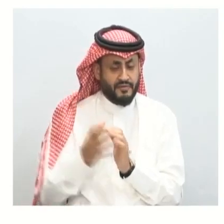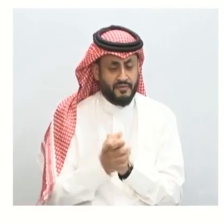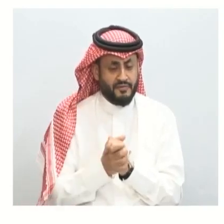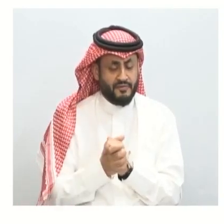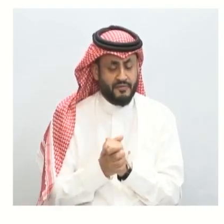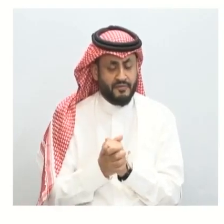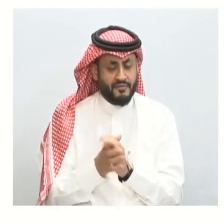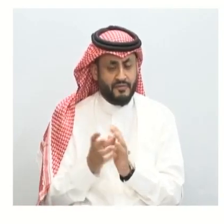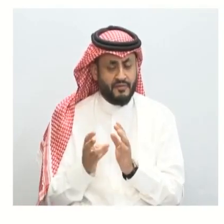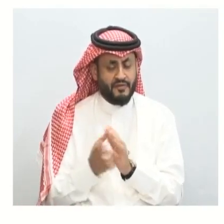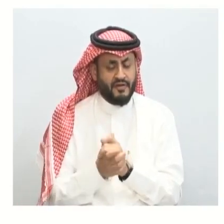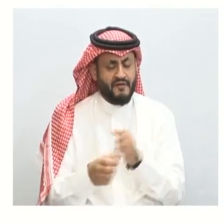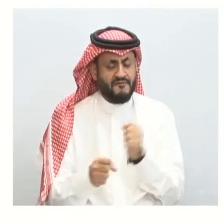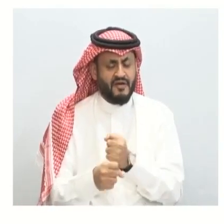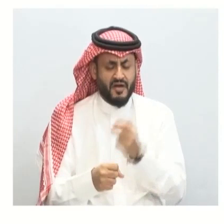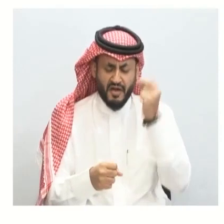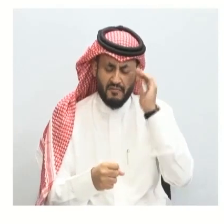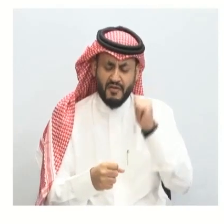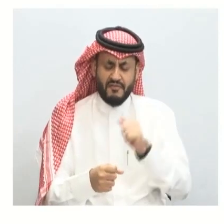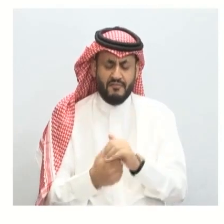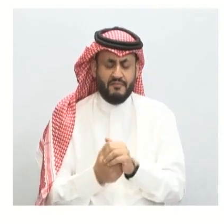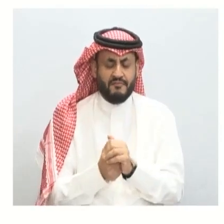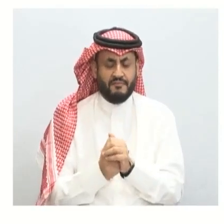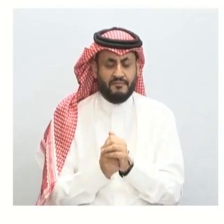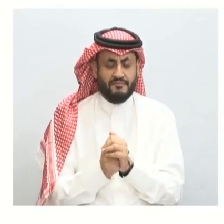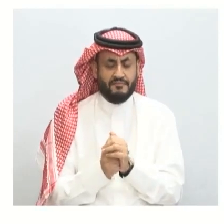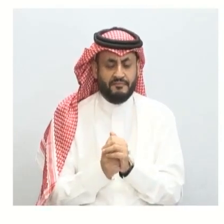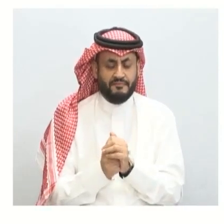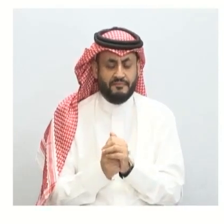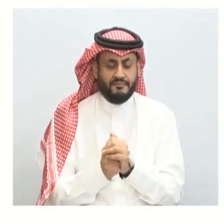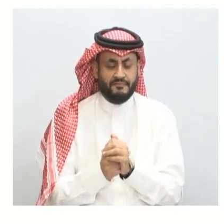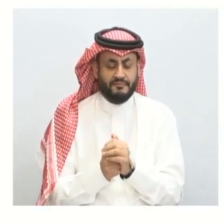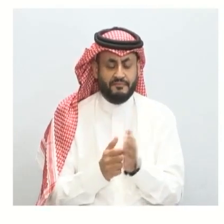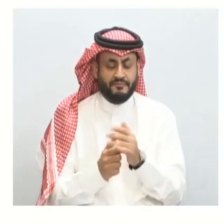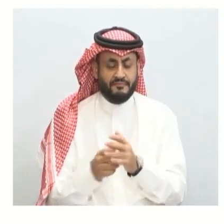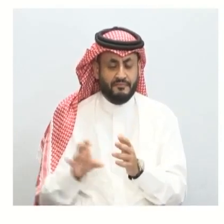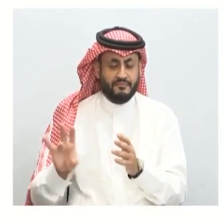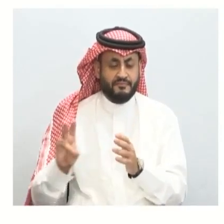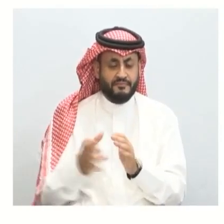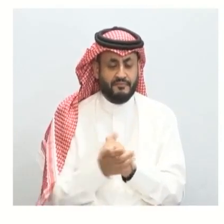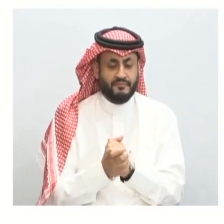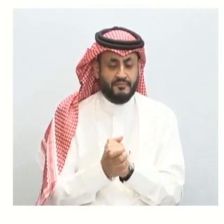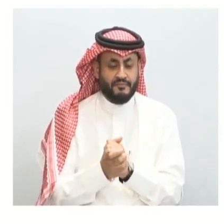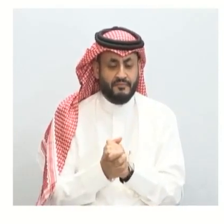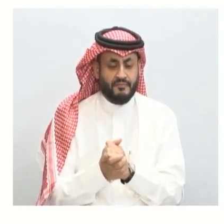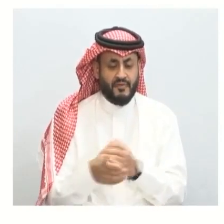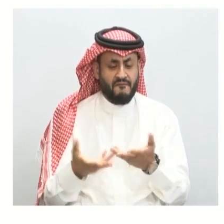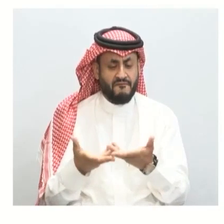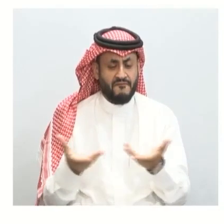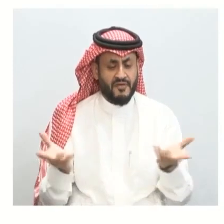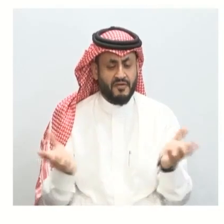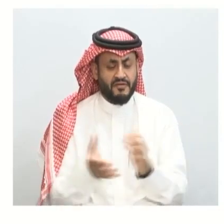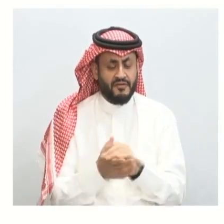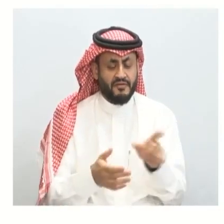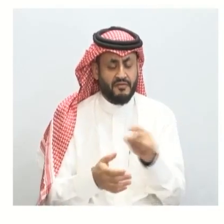is accidentally. We didn't mean to do it. And we have the last one, vast, which means, as we